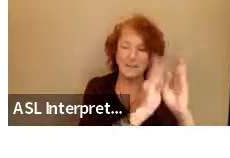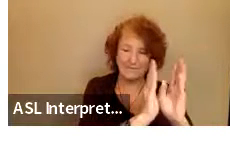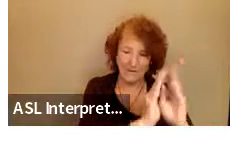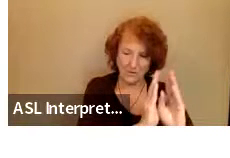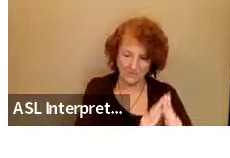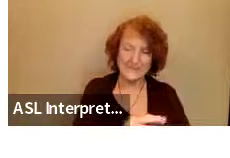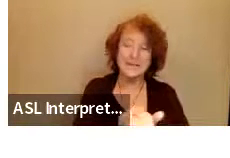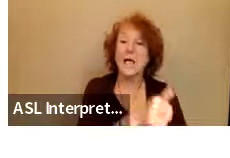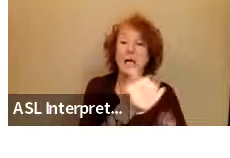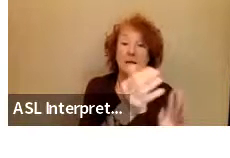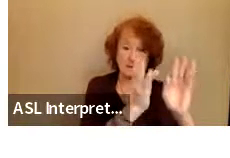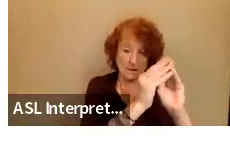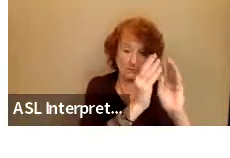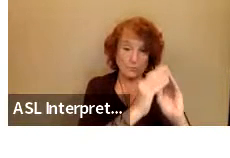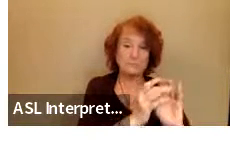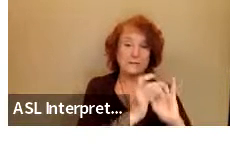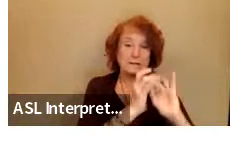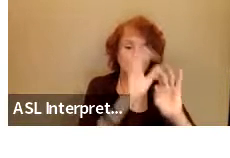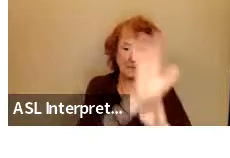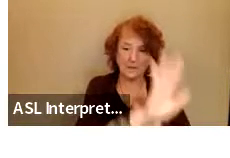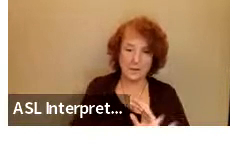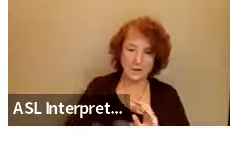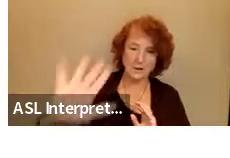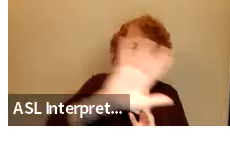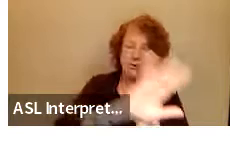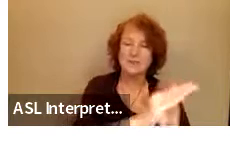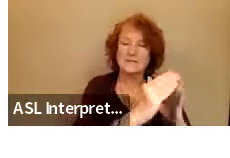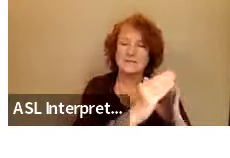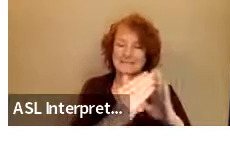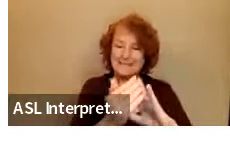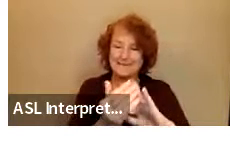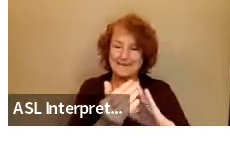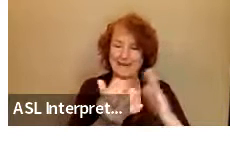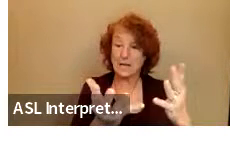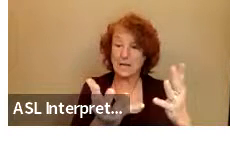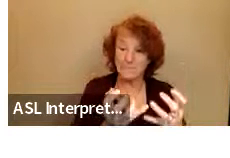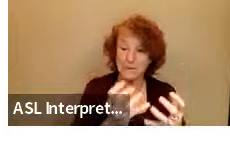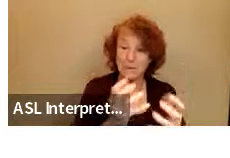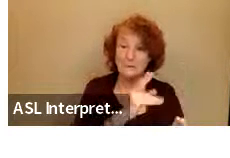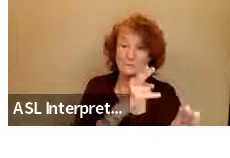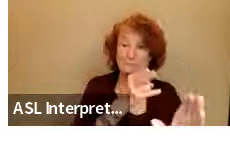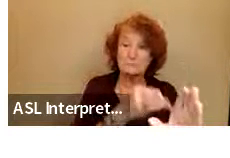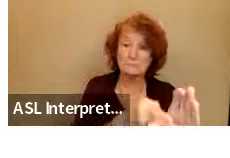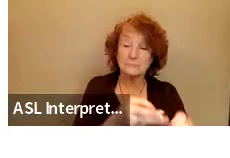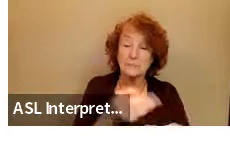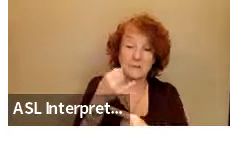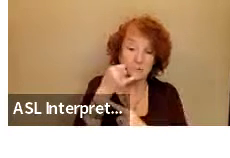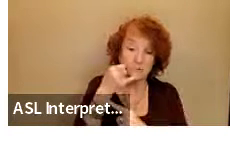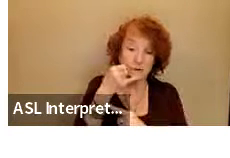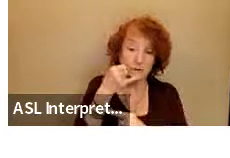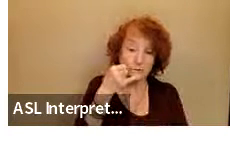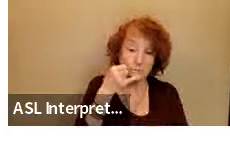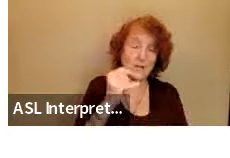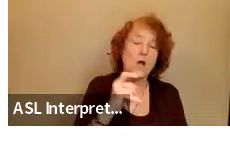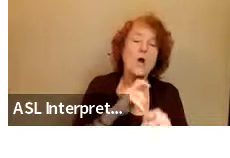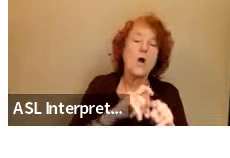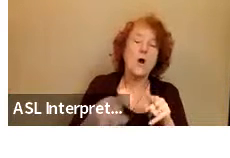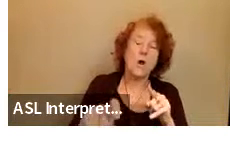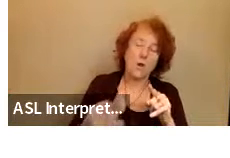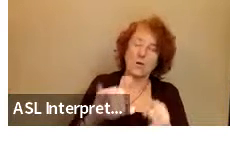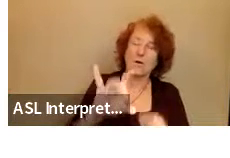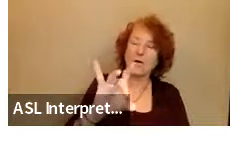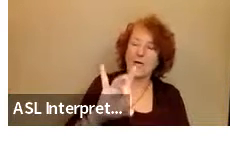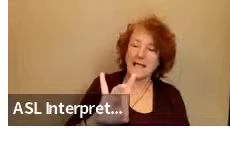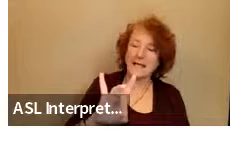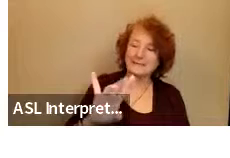happening across the city. If you wish to participate in the meeting by phone, please call the toll-free number at